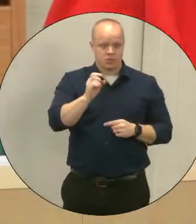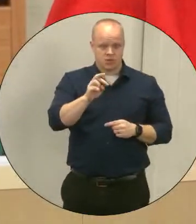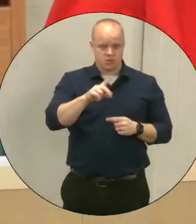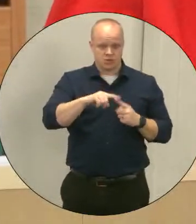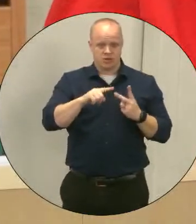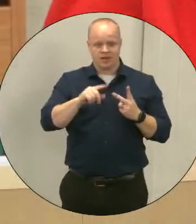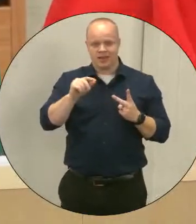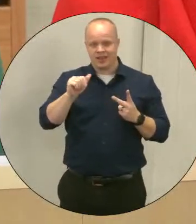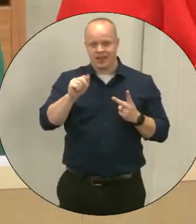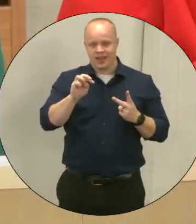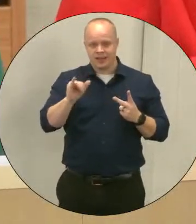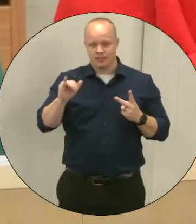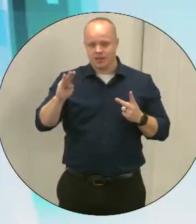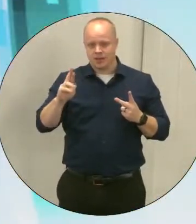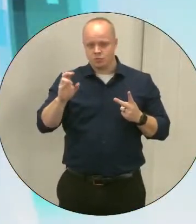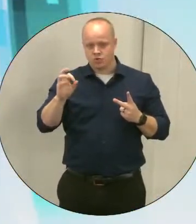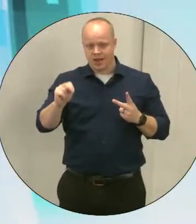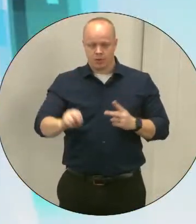Amy Brown.